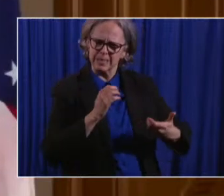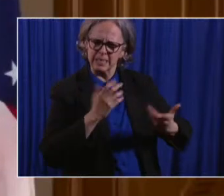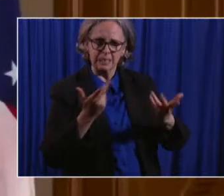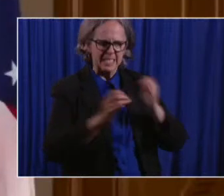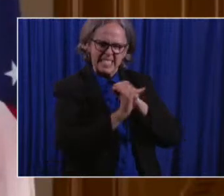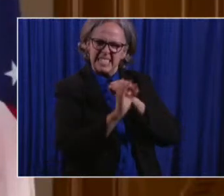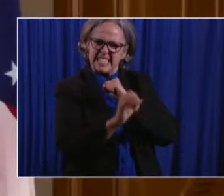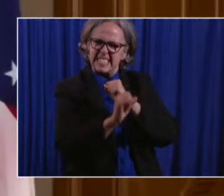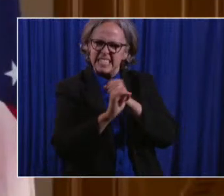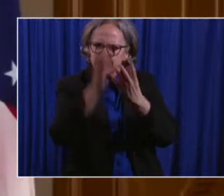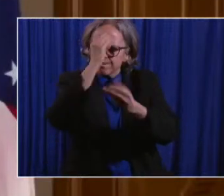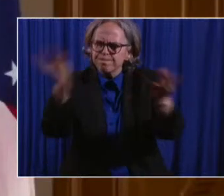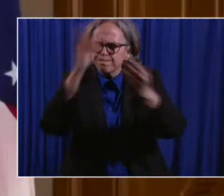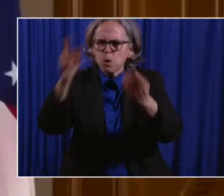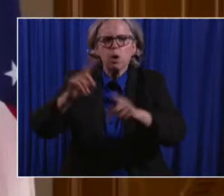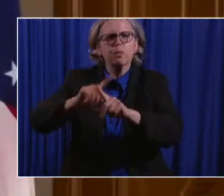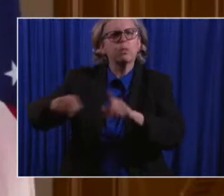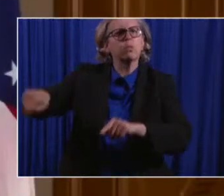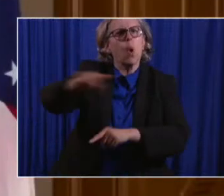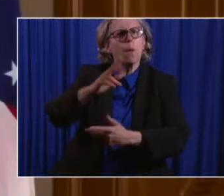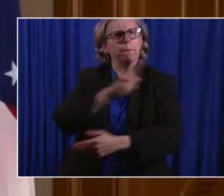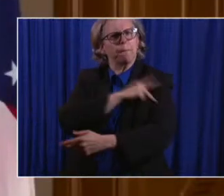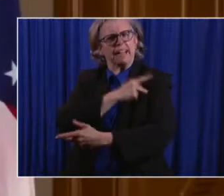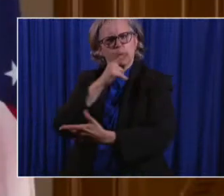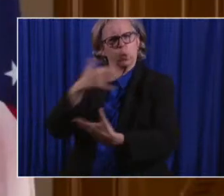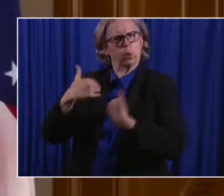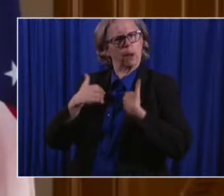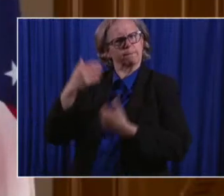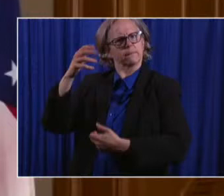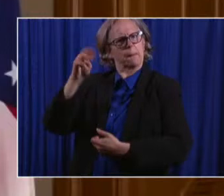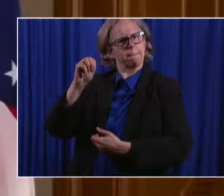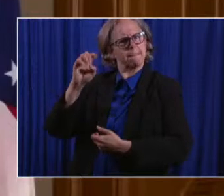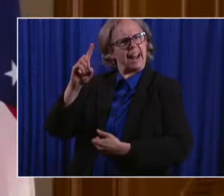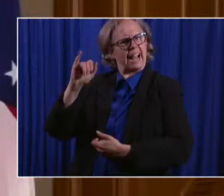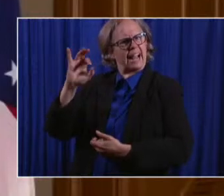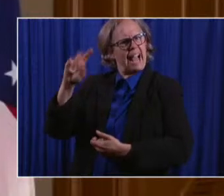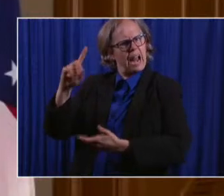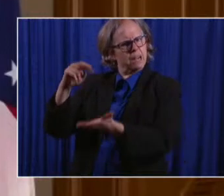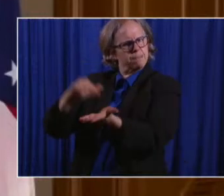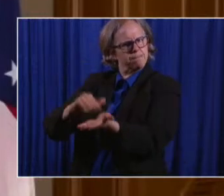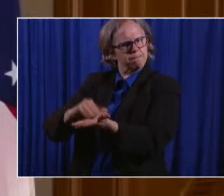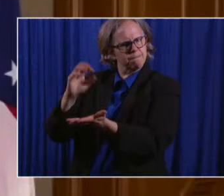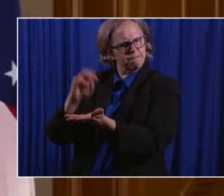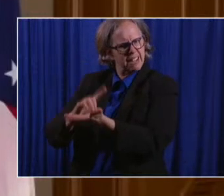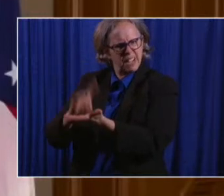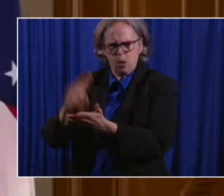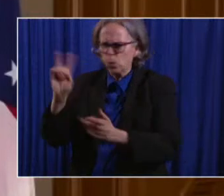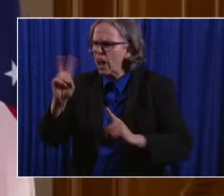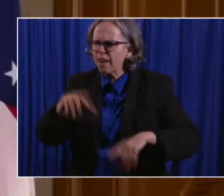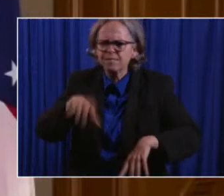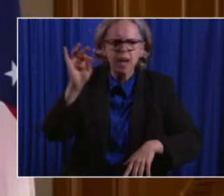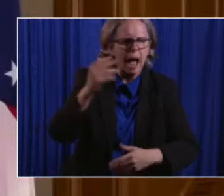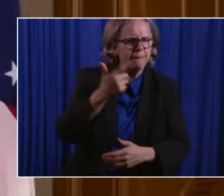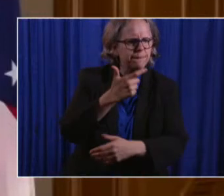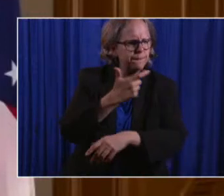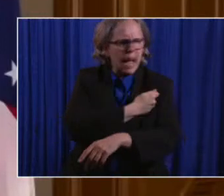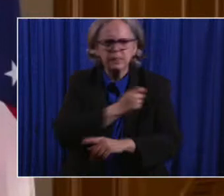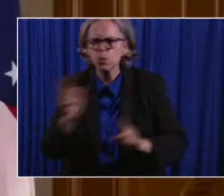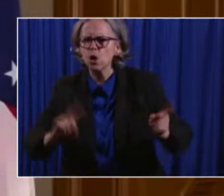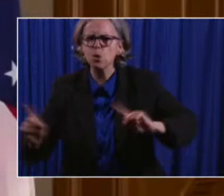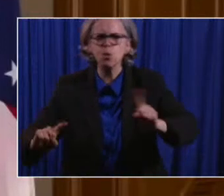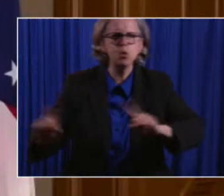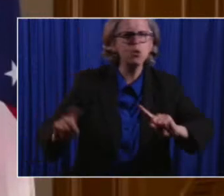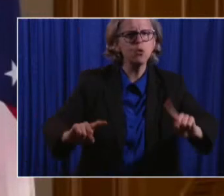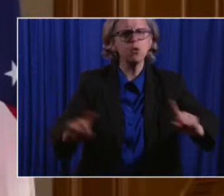events to people on Medicaid. Where is the vaccination occurring? Where are these events taking place? Managed care is also